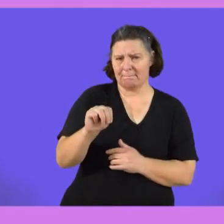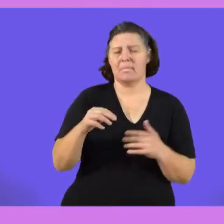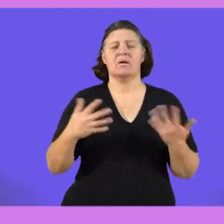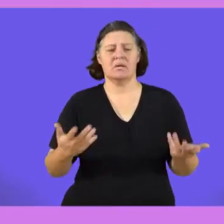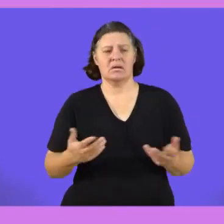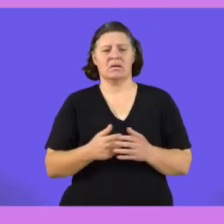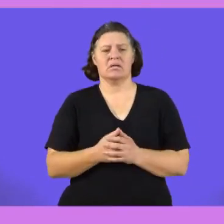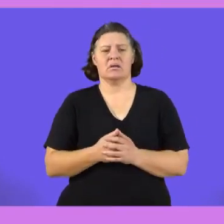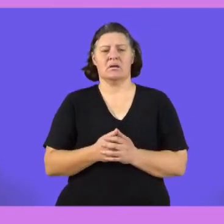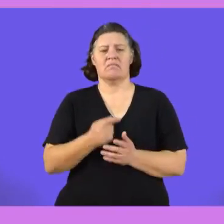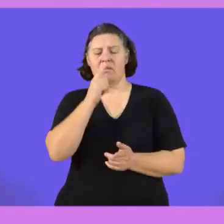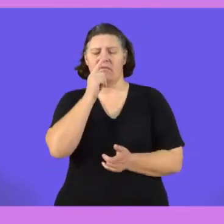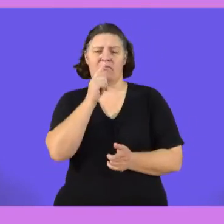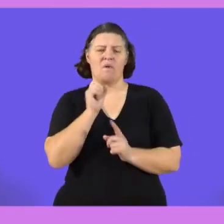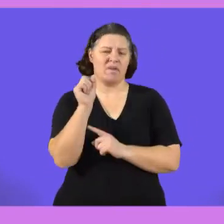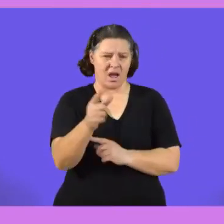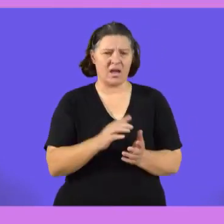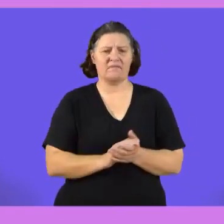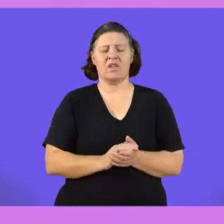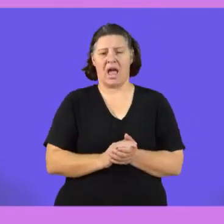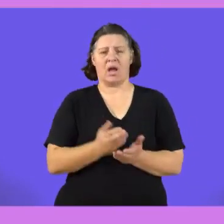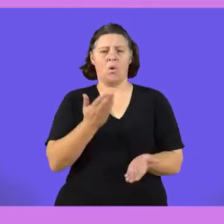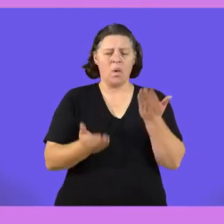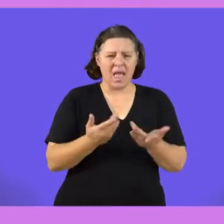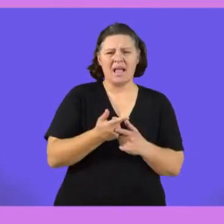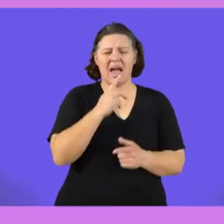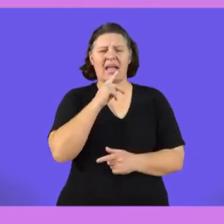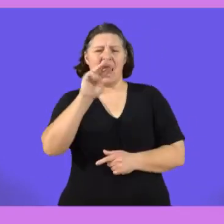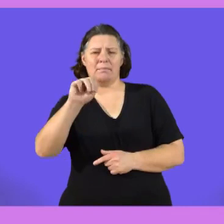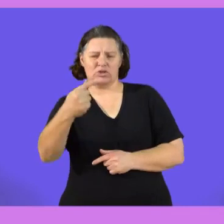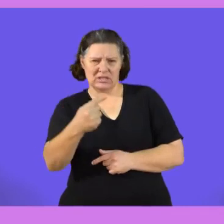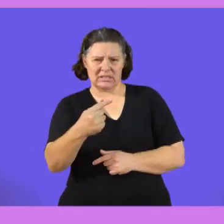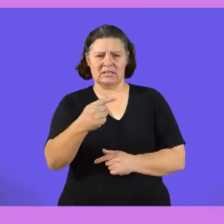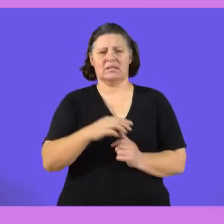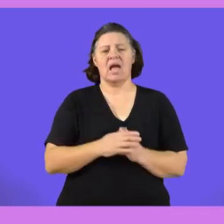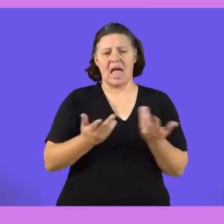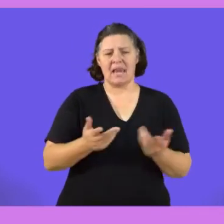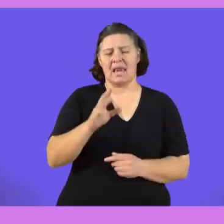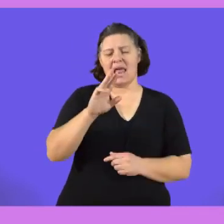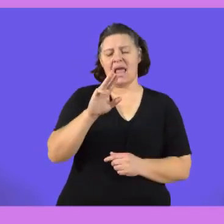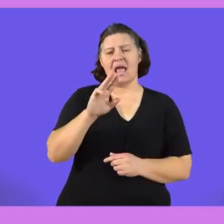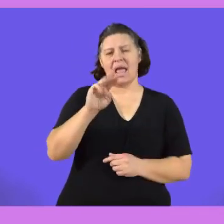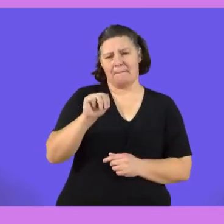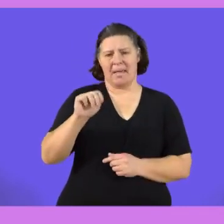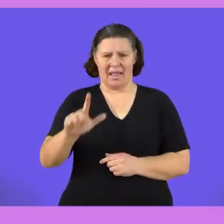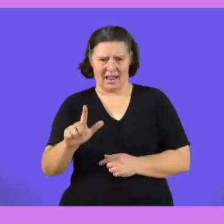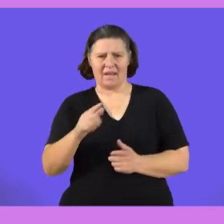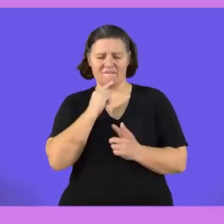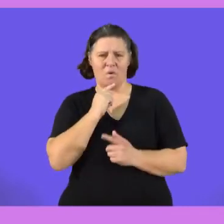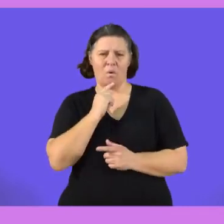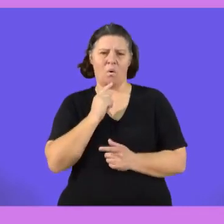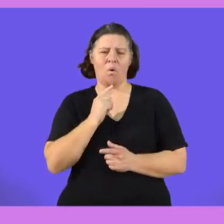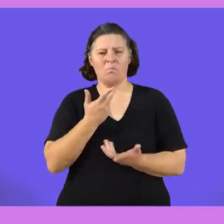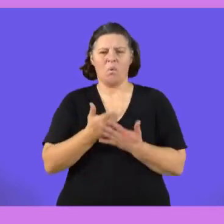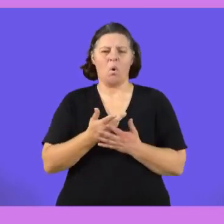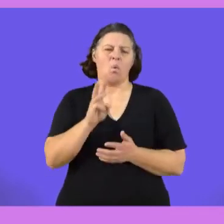will be km. If I look at milligrams, we'll use mg. And then, for example, milliliters will be ml. So